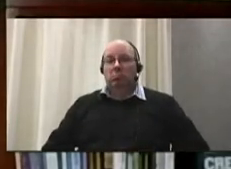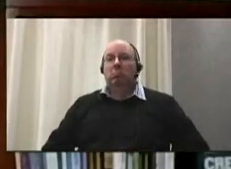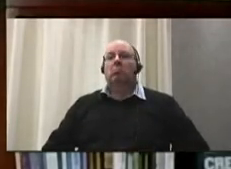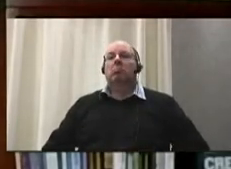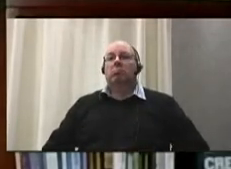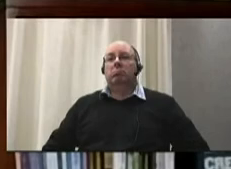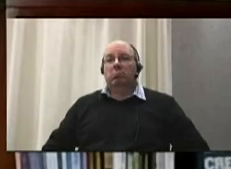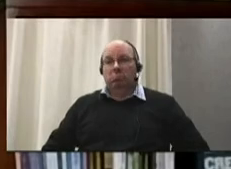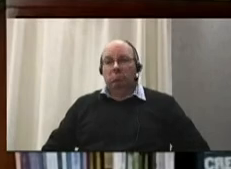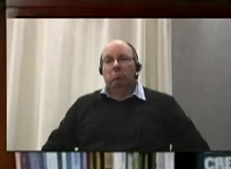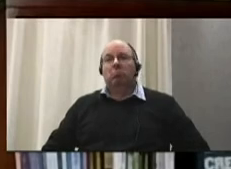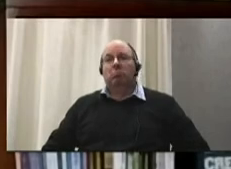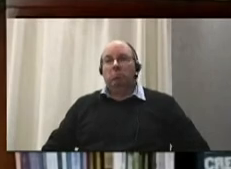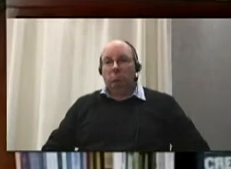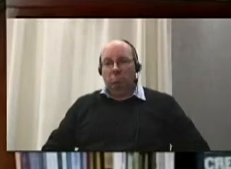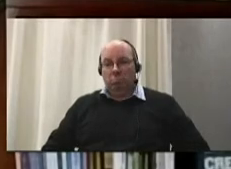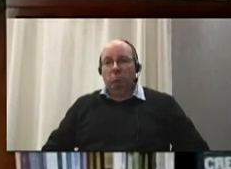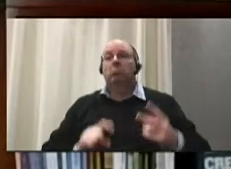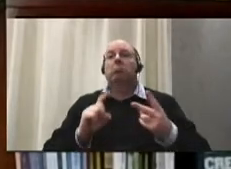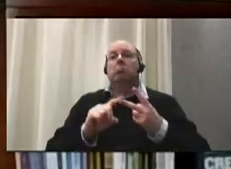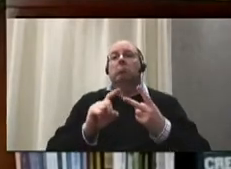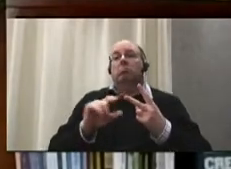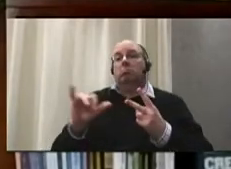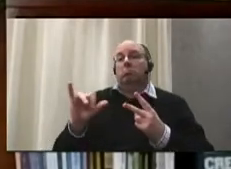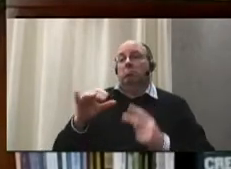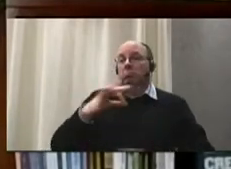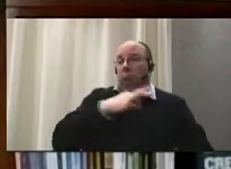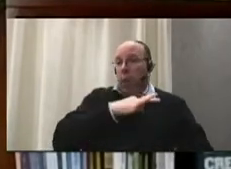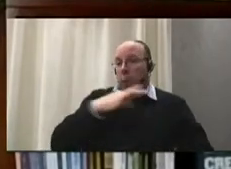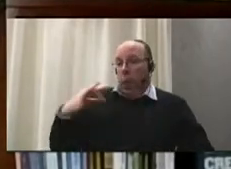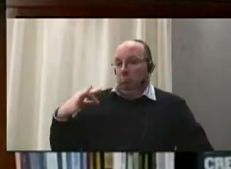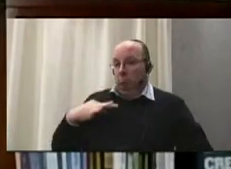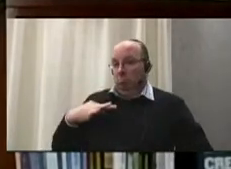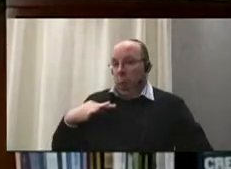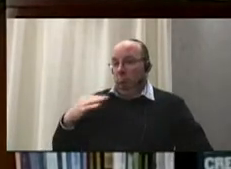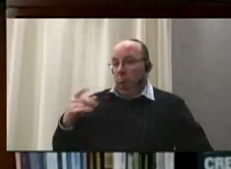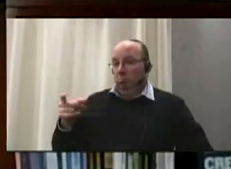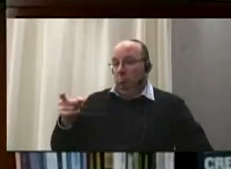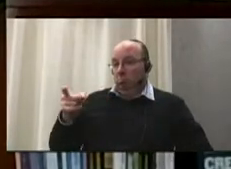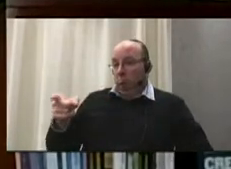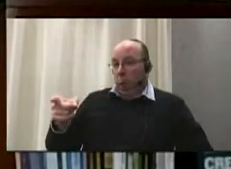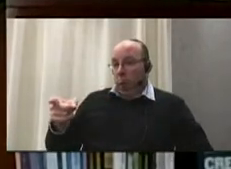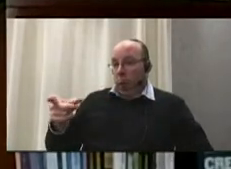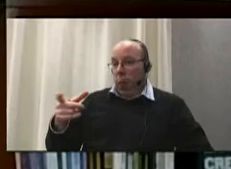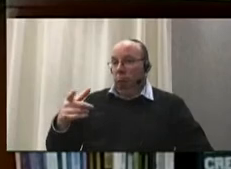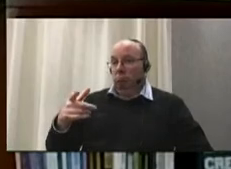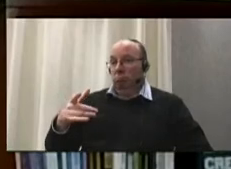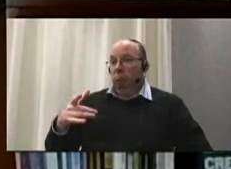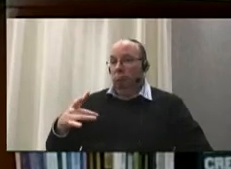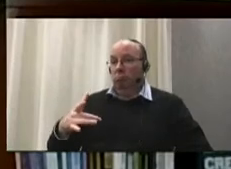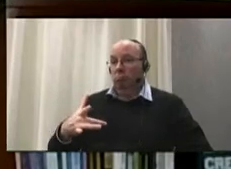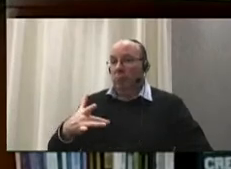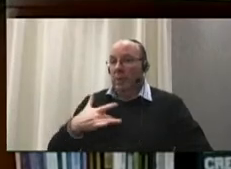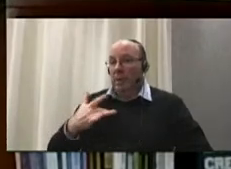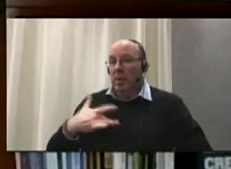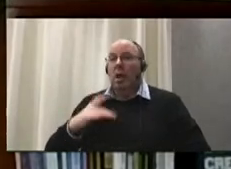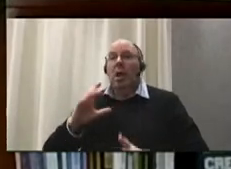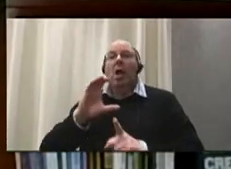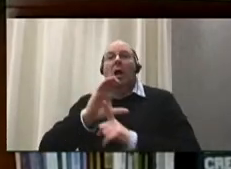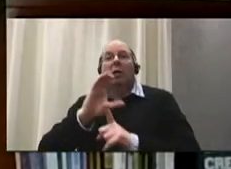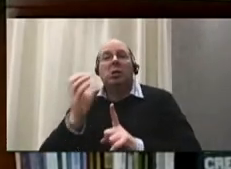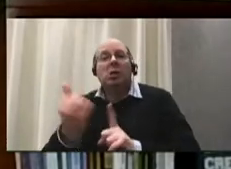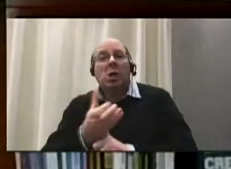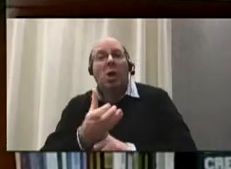staff to make them culturally responsive and proficient so that they start every lesson, every content, every interaction with the